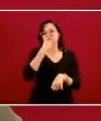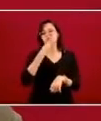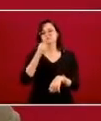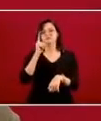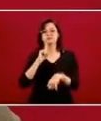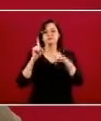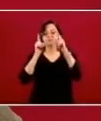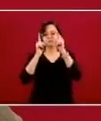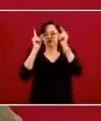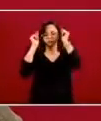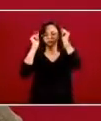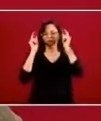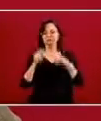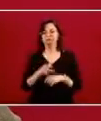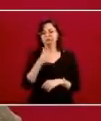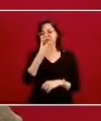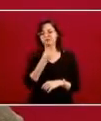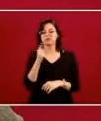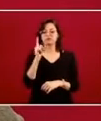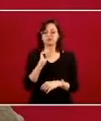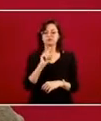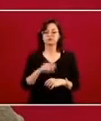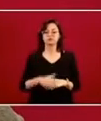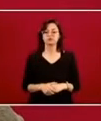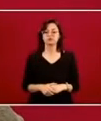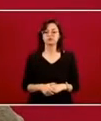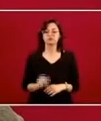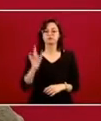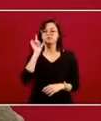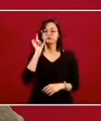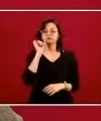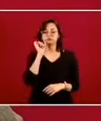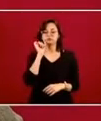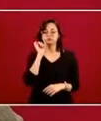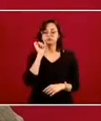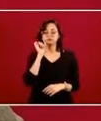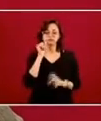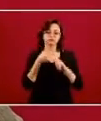of recruitment for our nurses, our doctors.